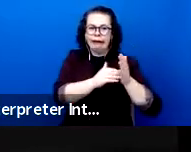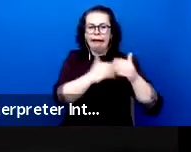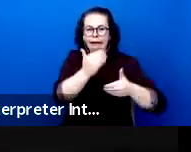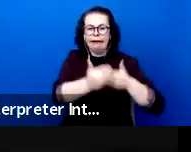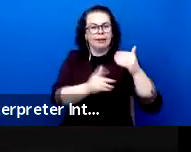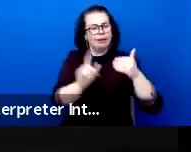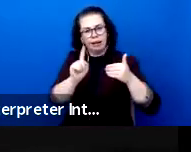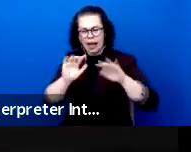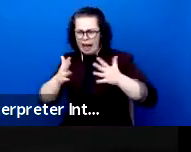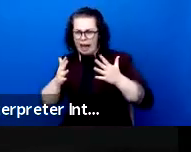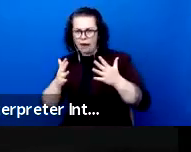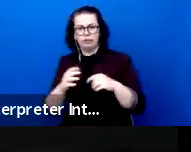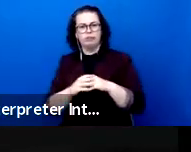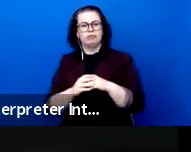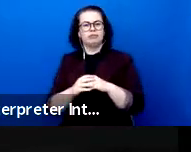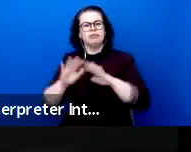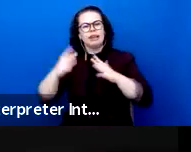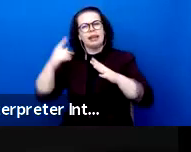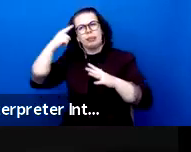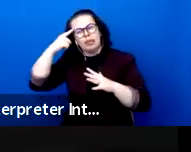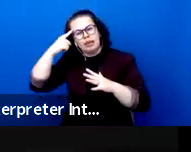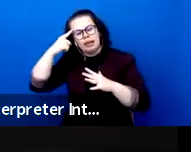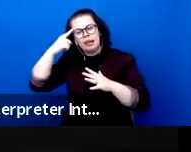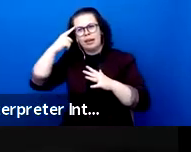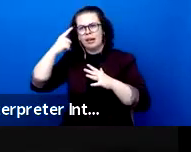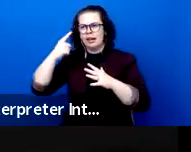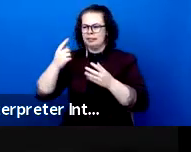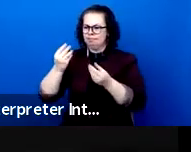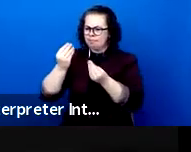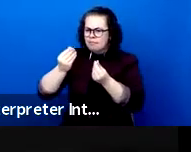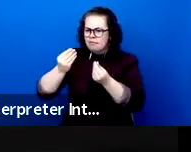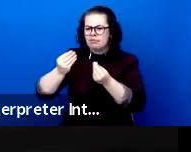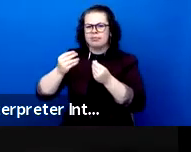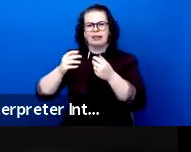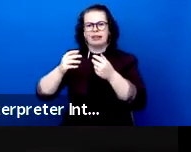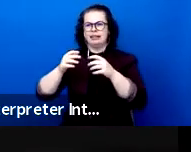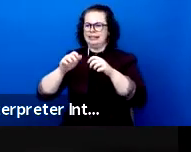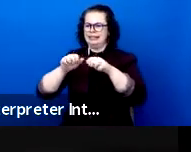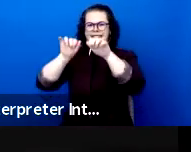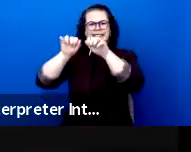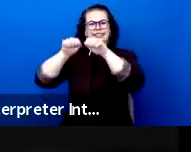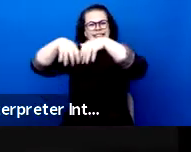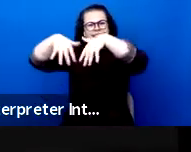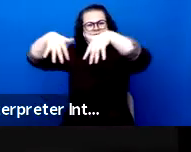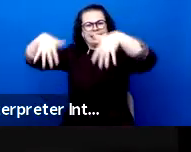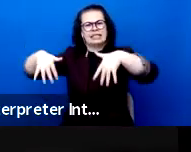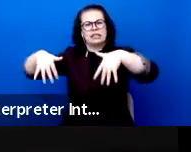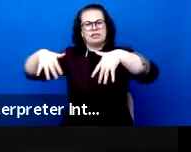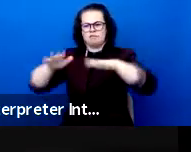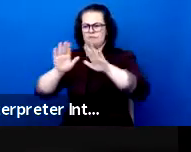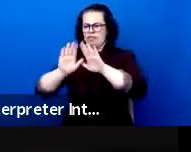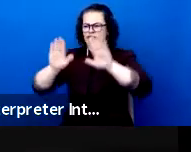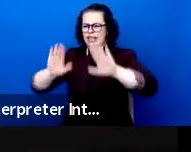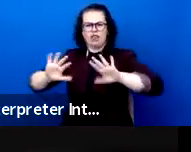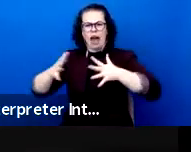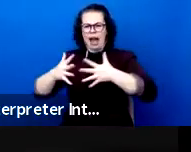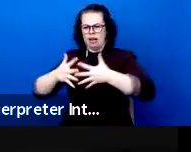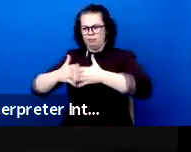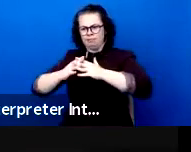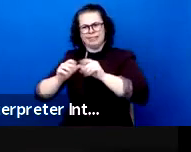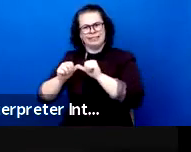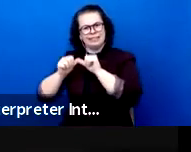ecological footprint. But, above all, to survive in an increasingly commercial